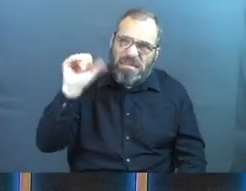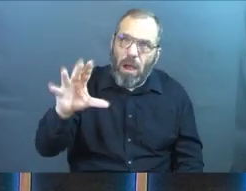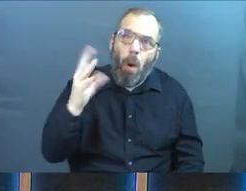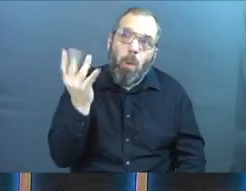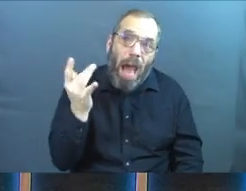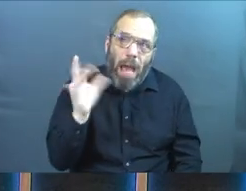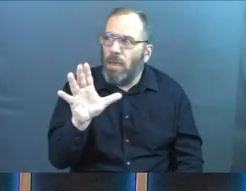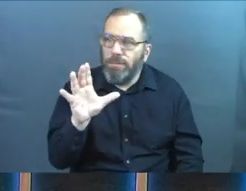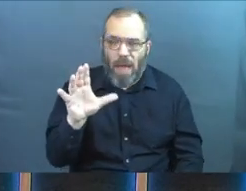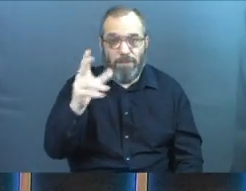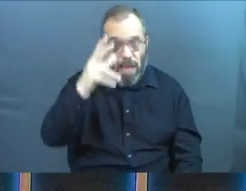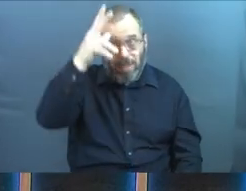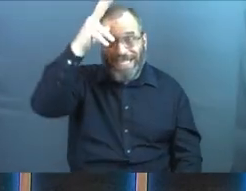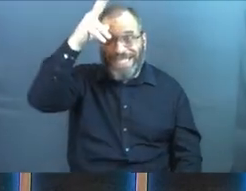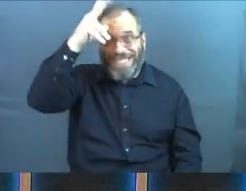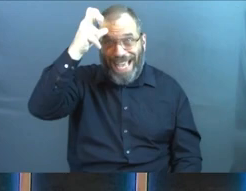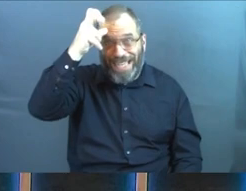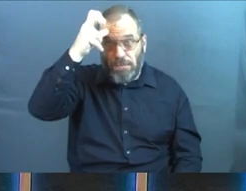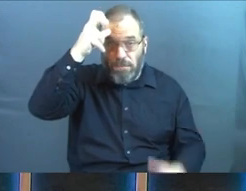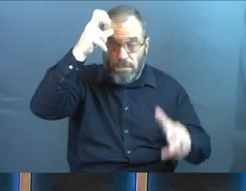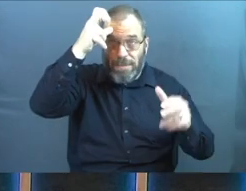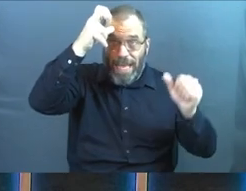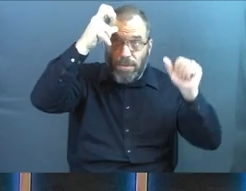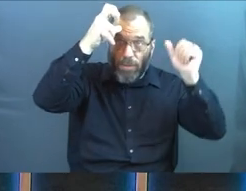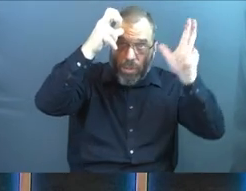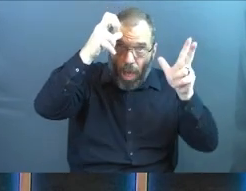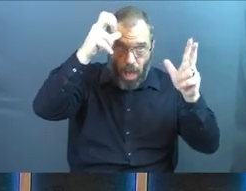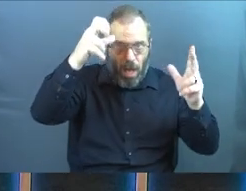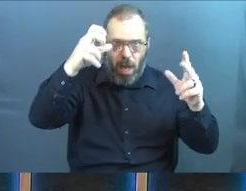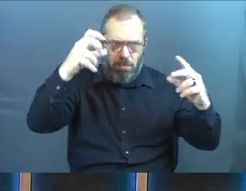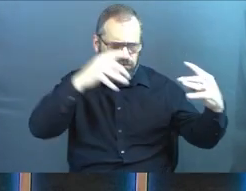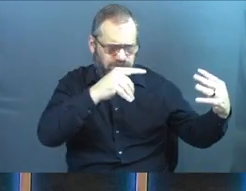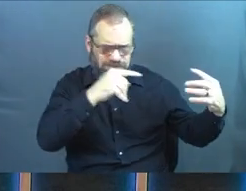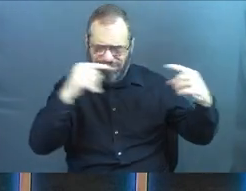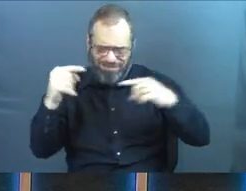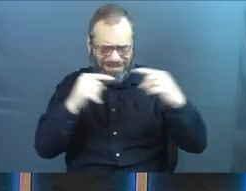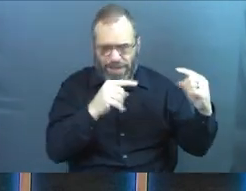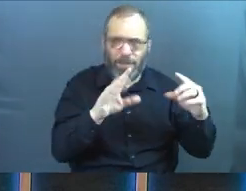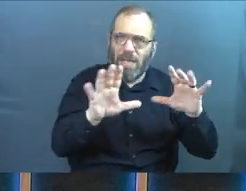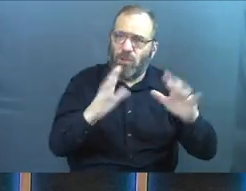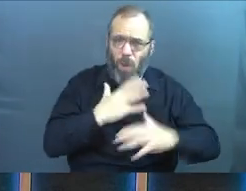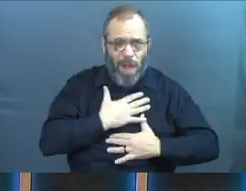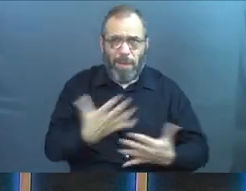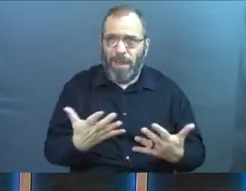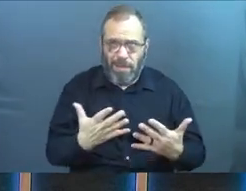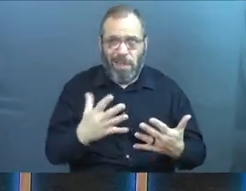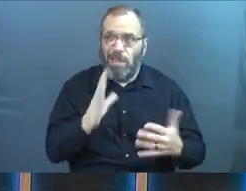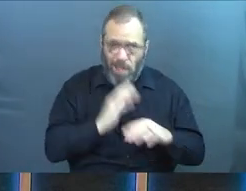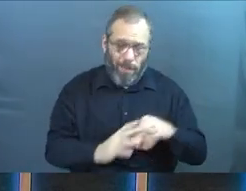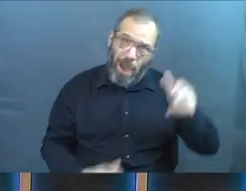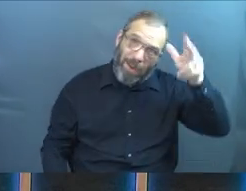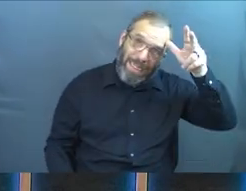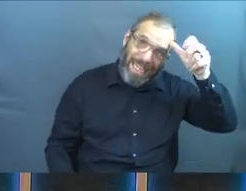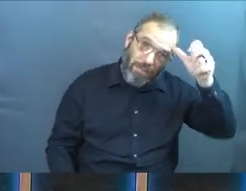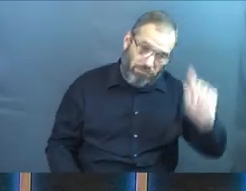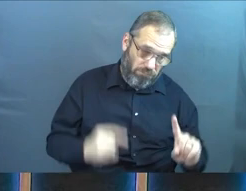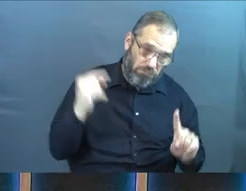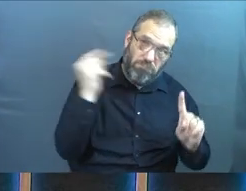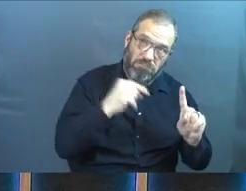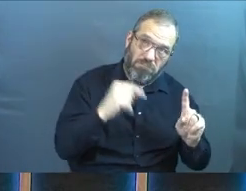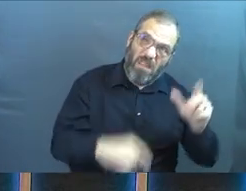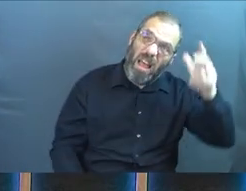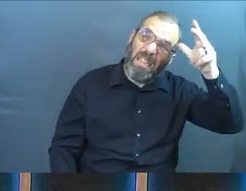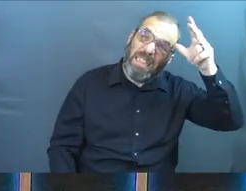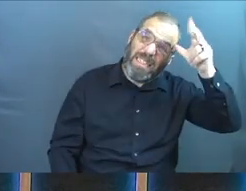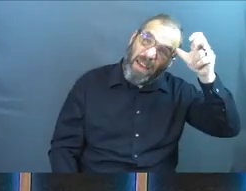all about Satan against God. And in order to talk about that, I just need to admit to you, we're going to talk about Satan today. The